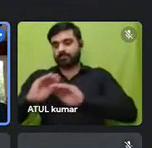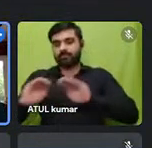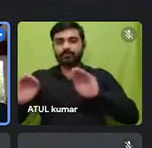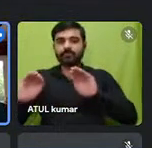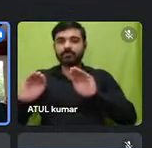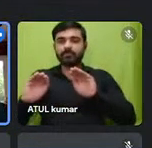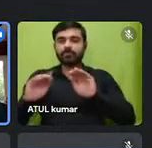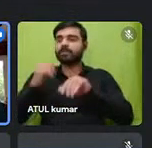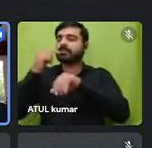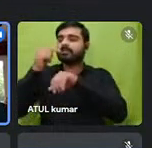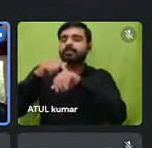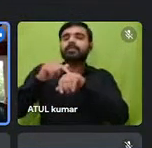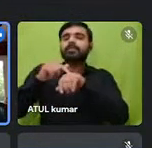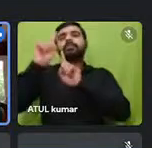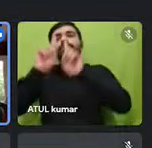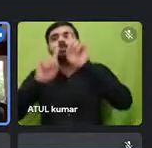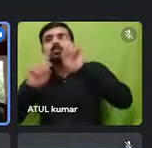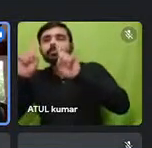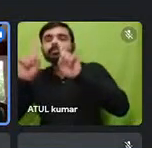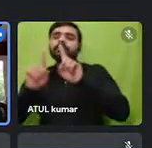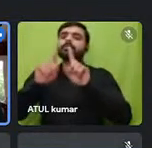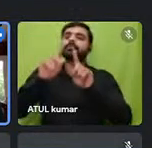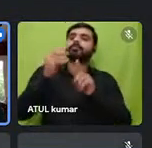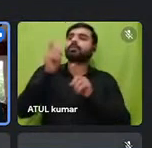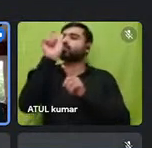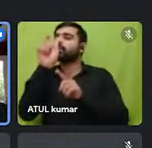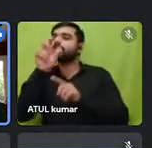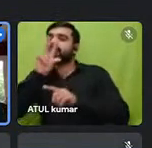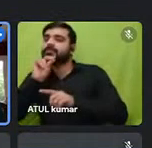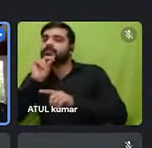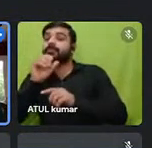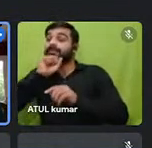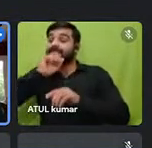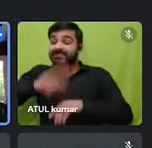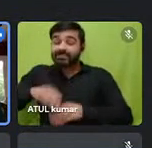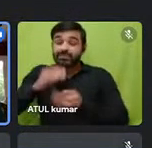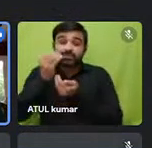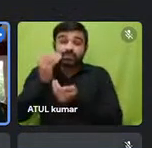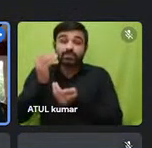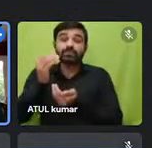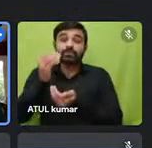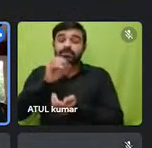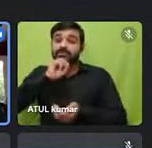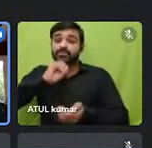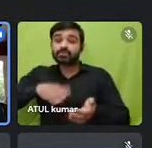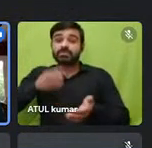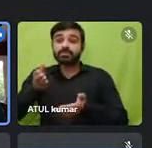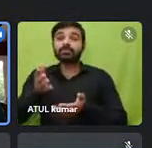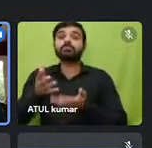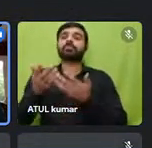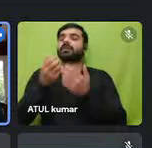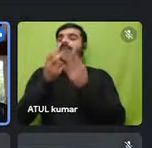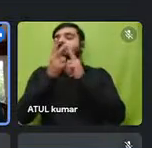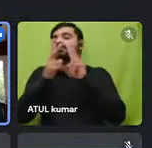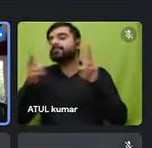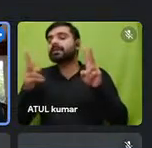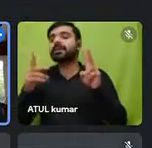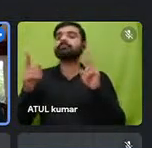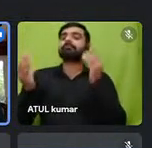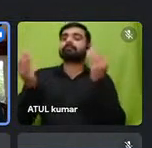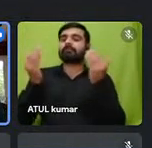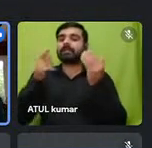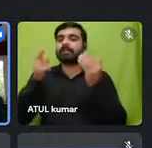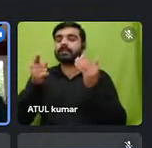often gesture and produce a word when they're very young. So those kinds of